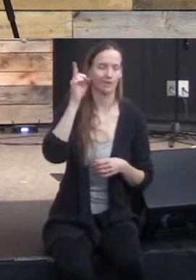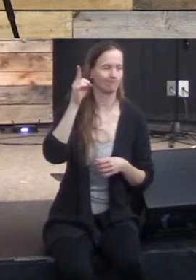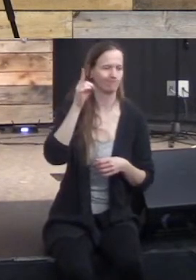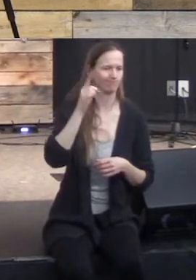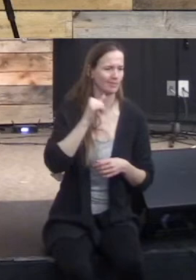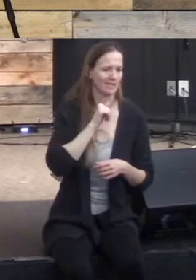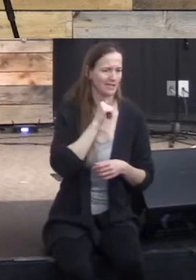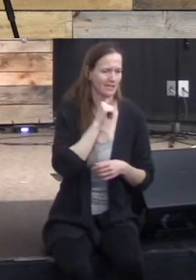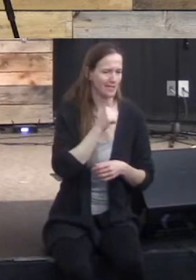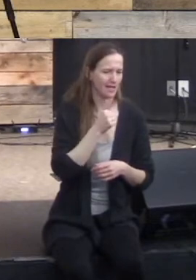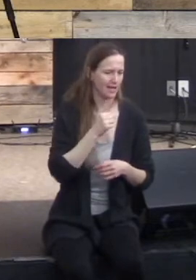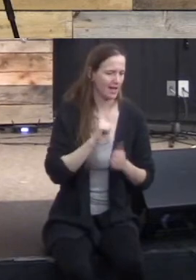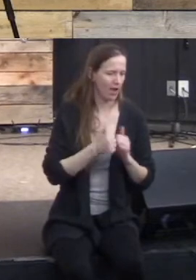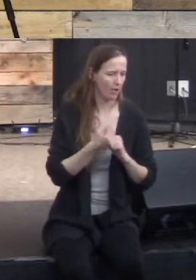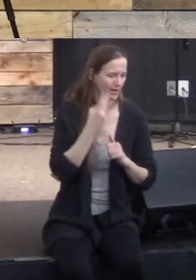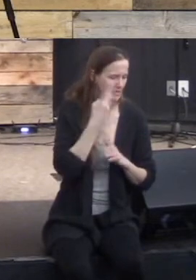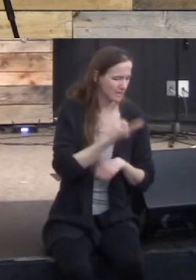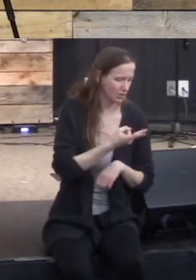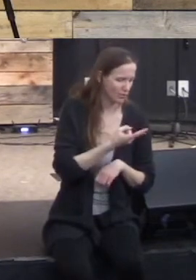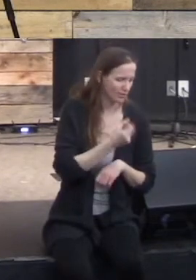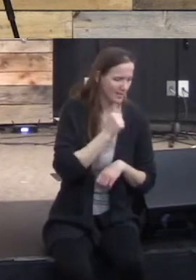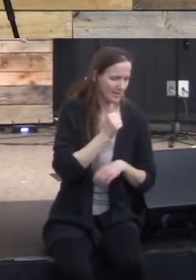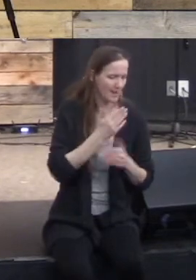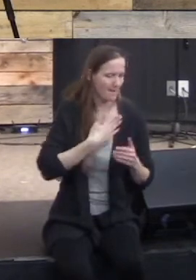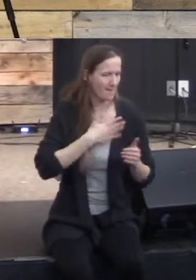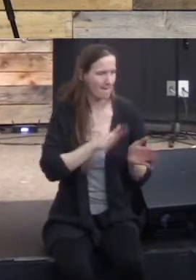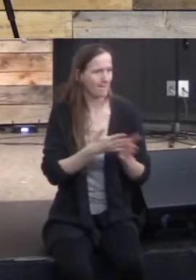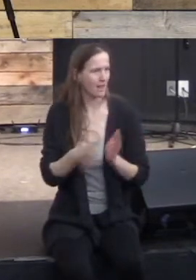That's not the vision I have for you.